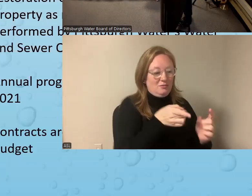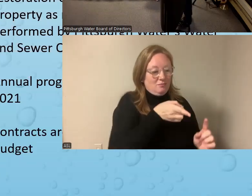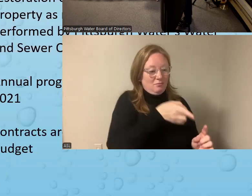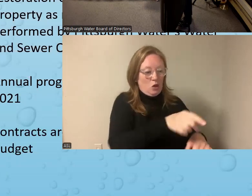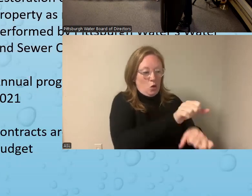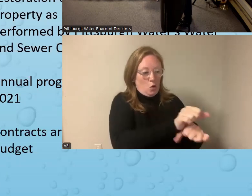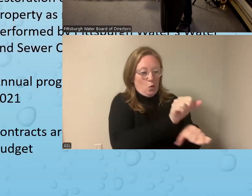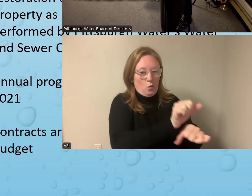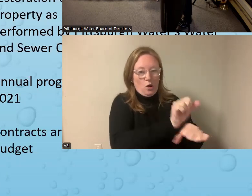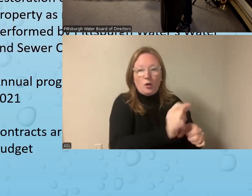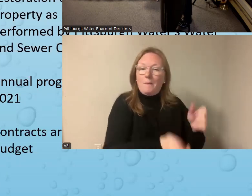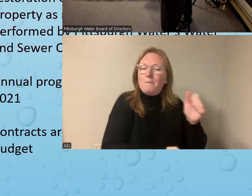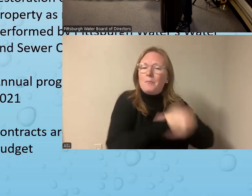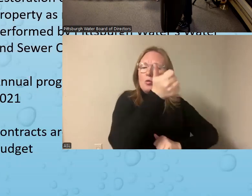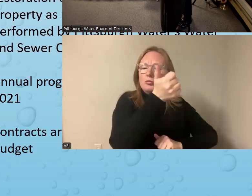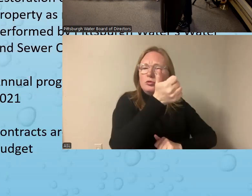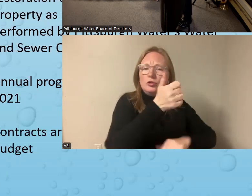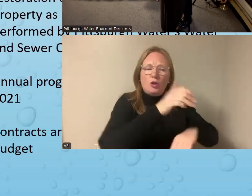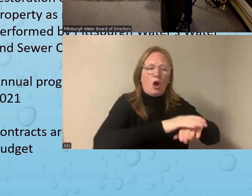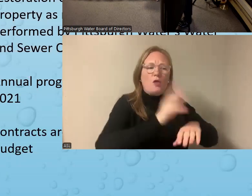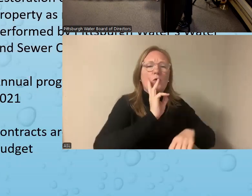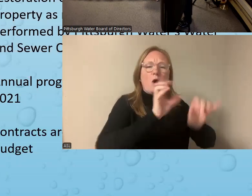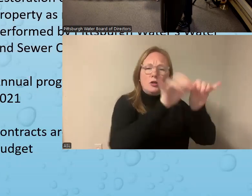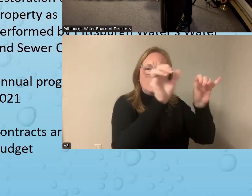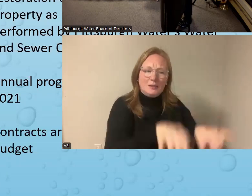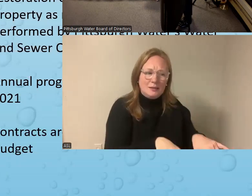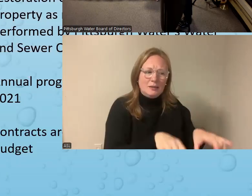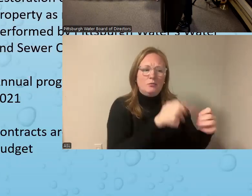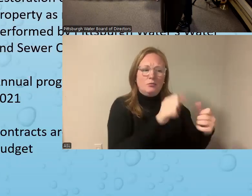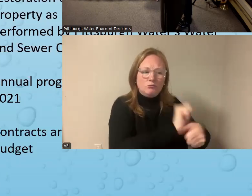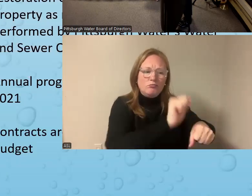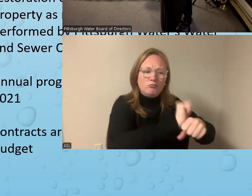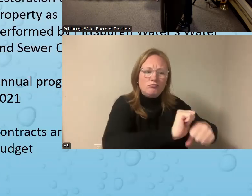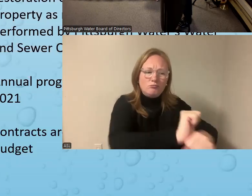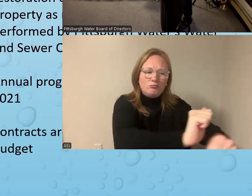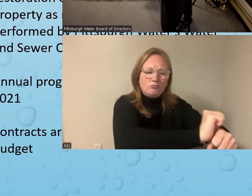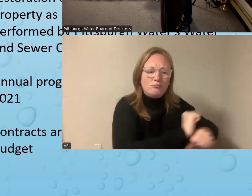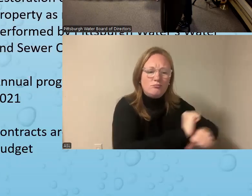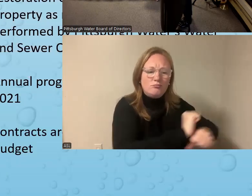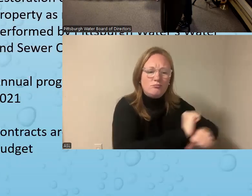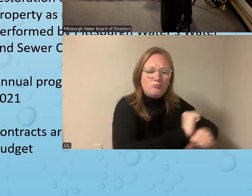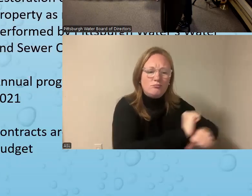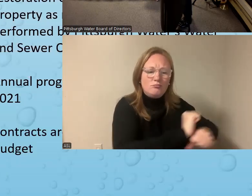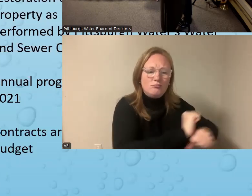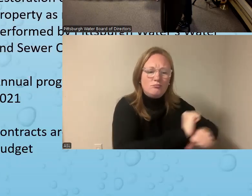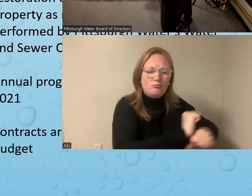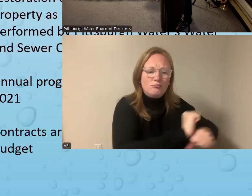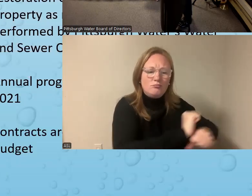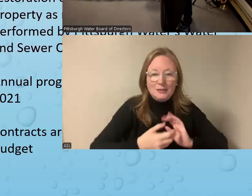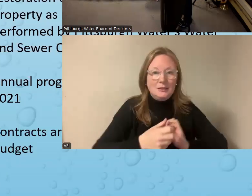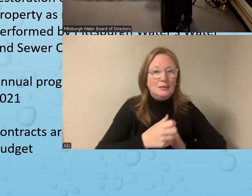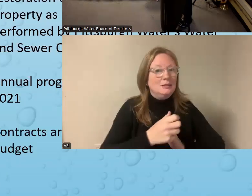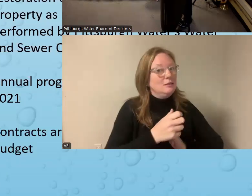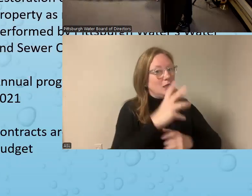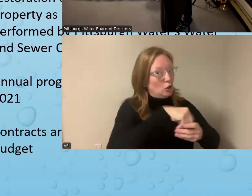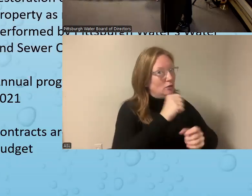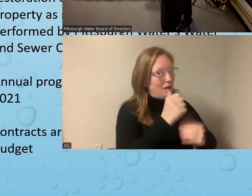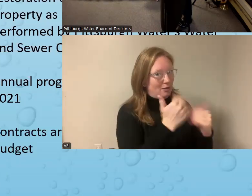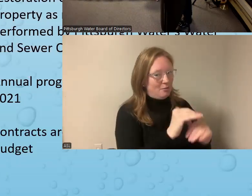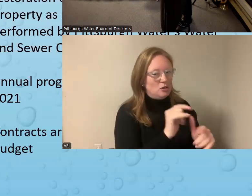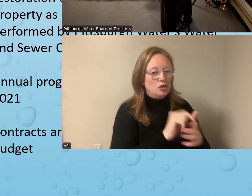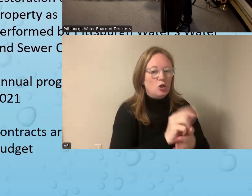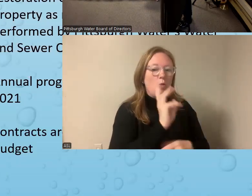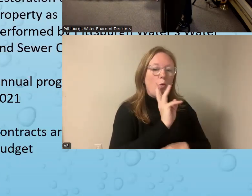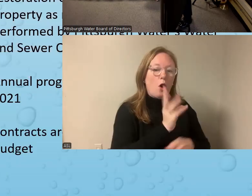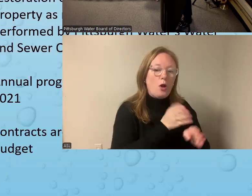performed primarily on our water systems. Operations work includes limited to the water mains,